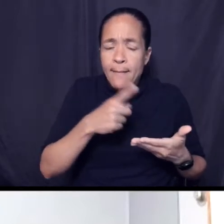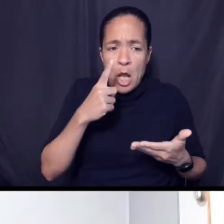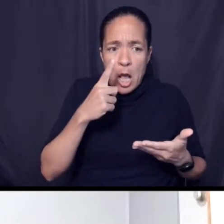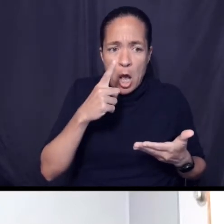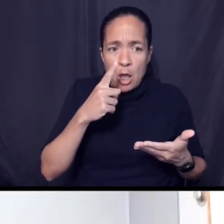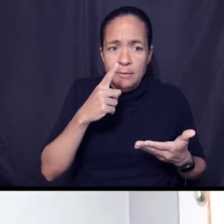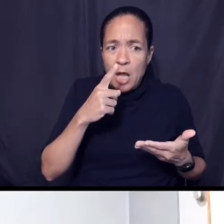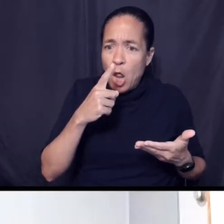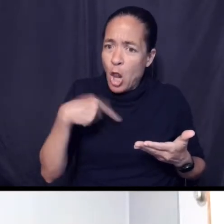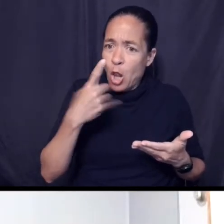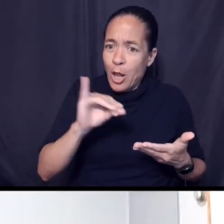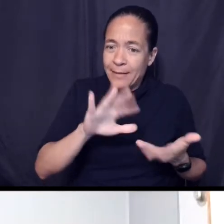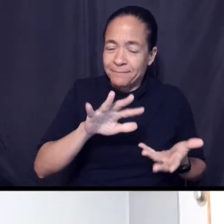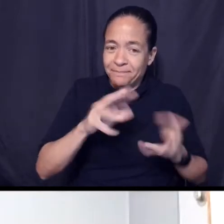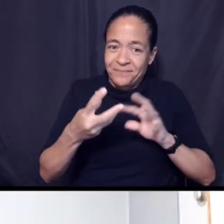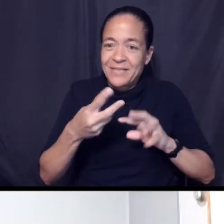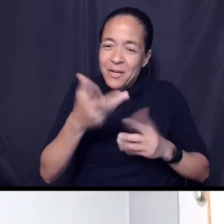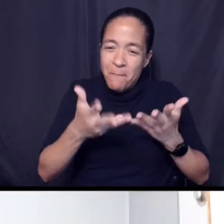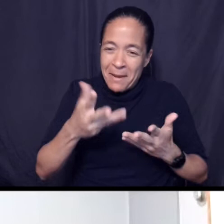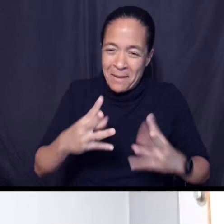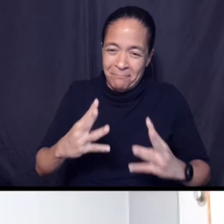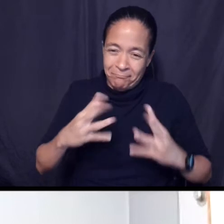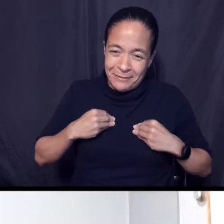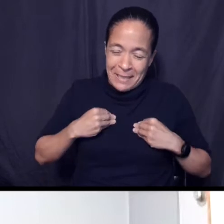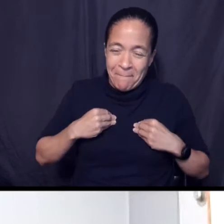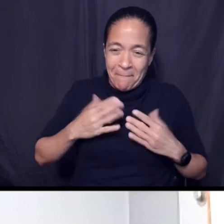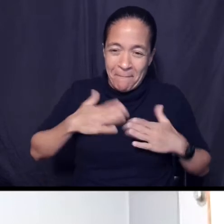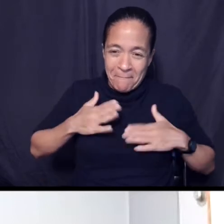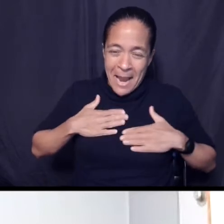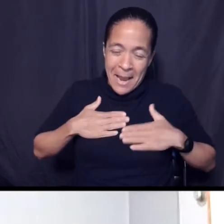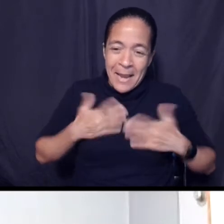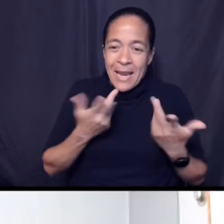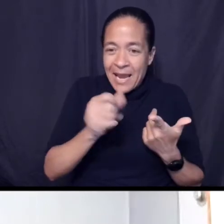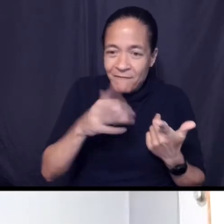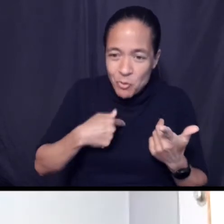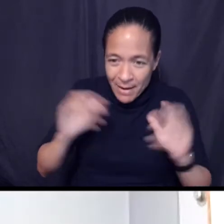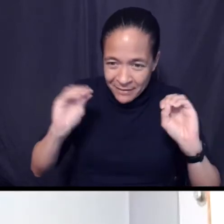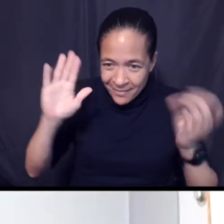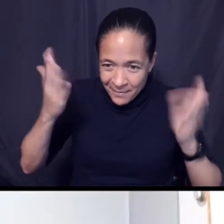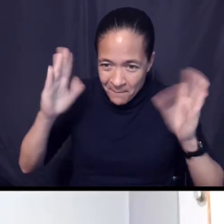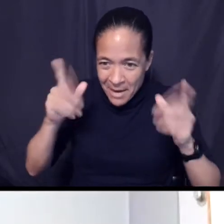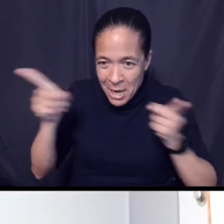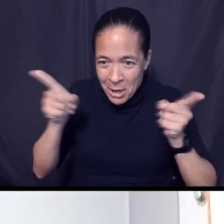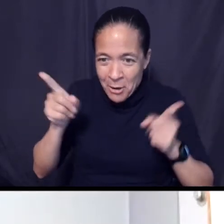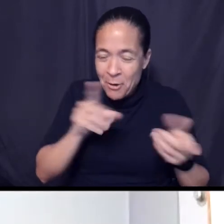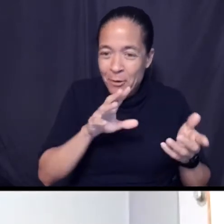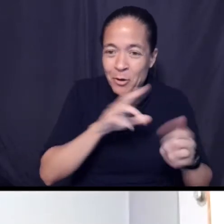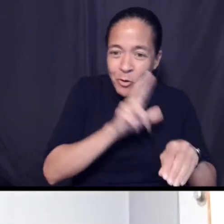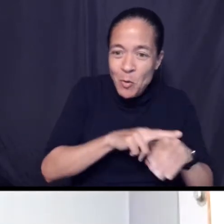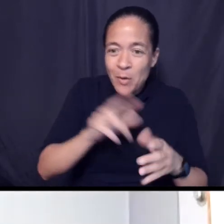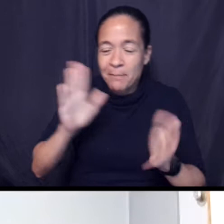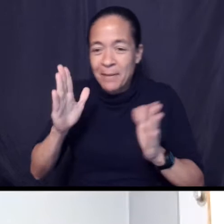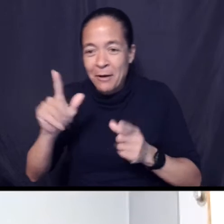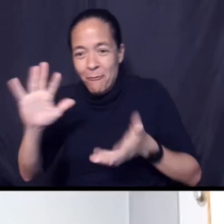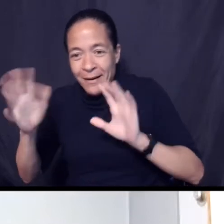quite abnormal, and might have to take my word for it because it does look abnormal. There's nothing to compare it to anything. The